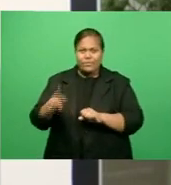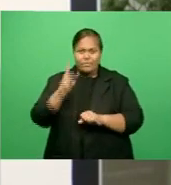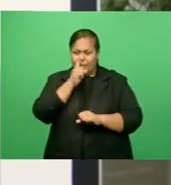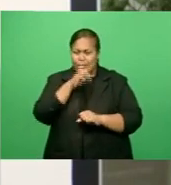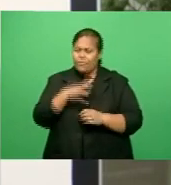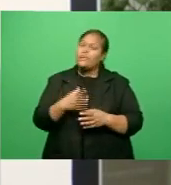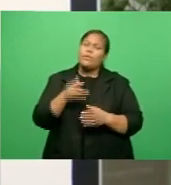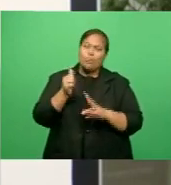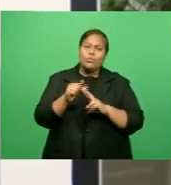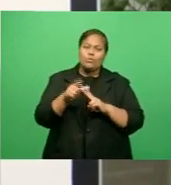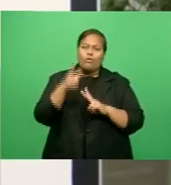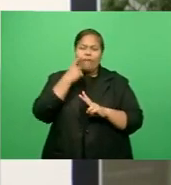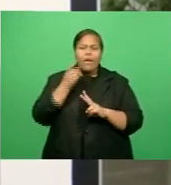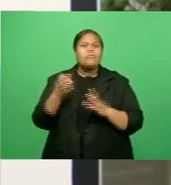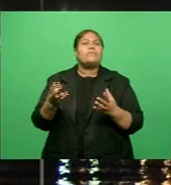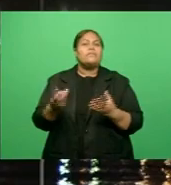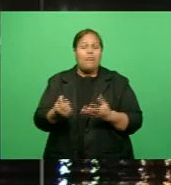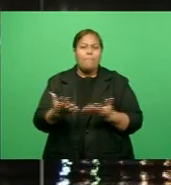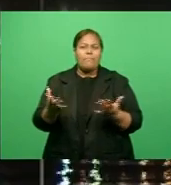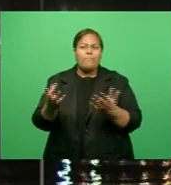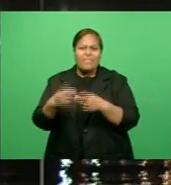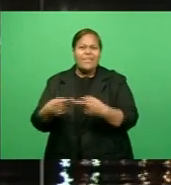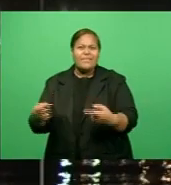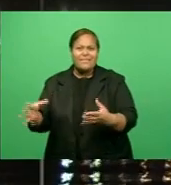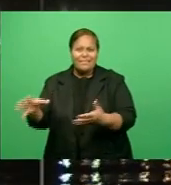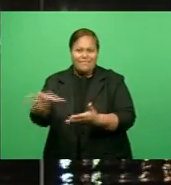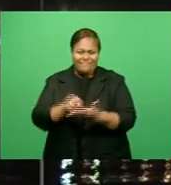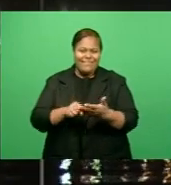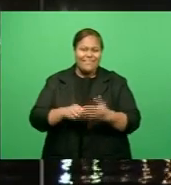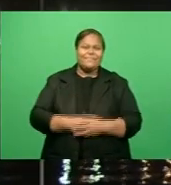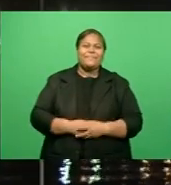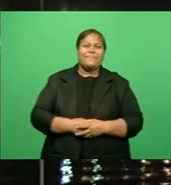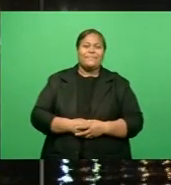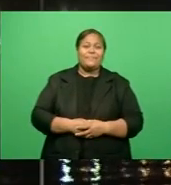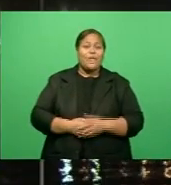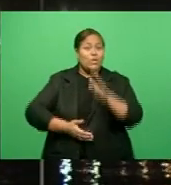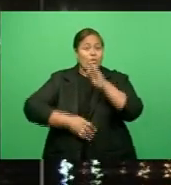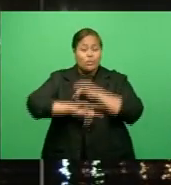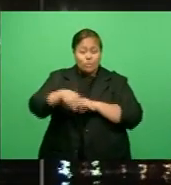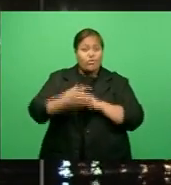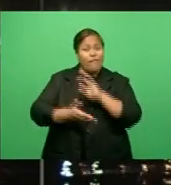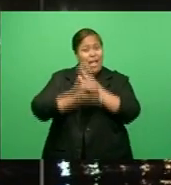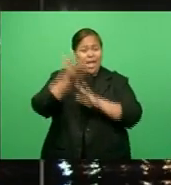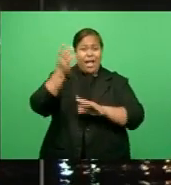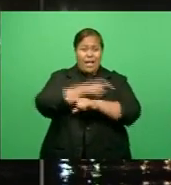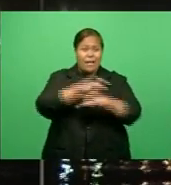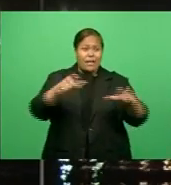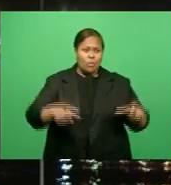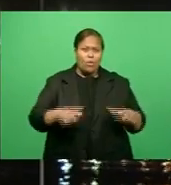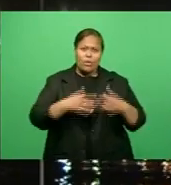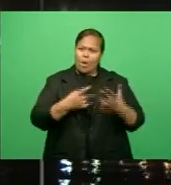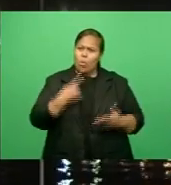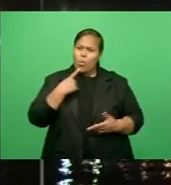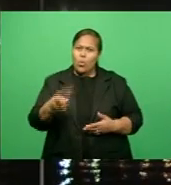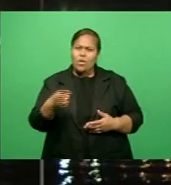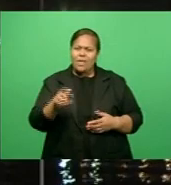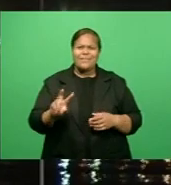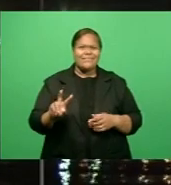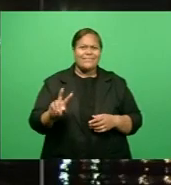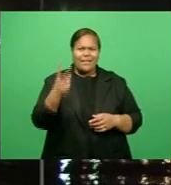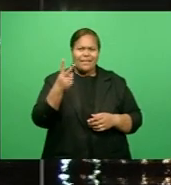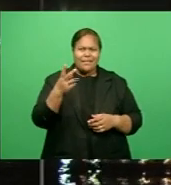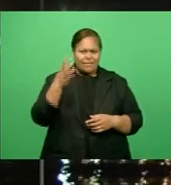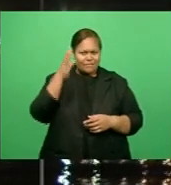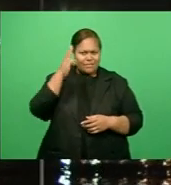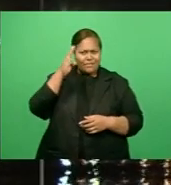have recovered a lot of properties as well. The Suva High Court has ordered a second psychiatric evaluation for murder-accused Fabiano